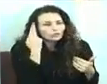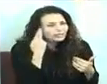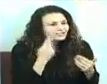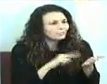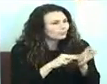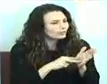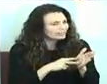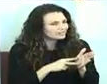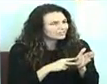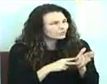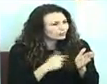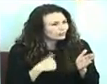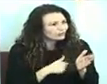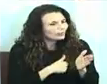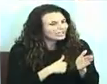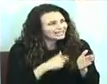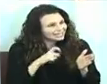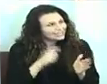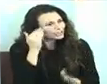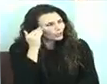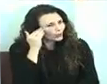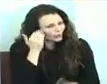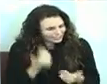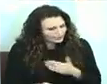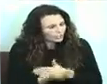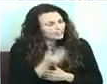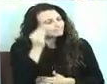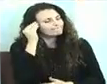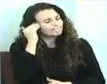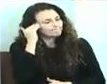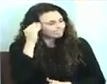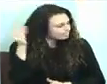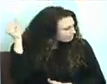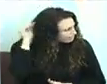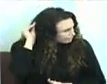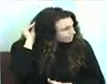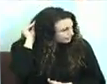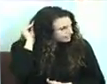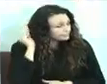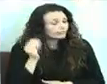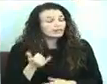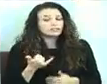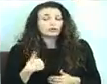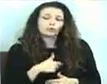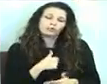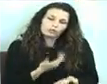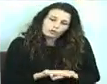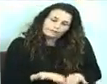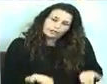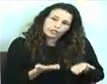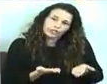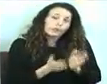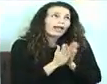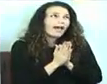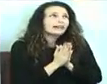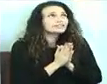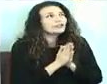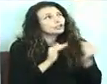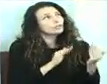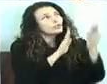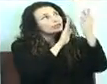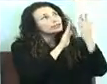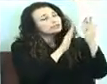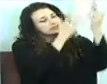know that this morning. So we come and we ask for your presence to fall afresh on